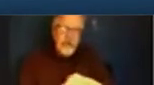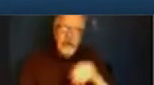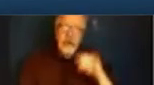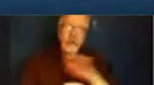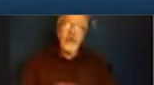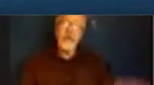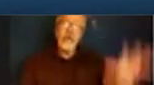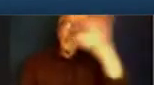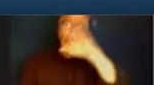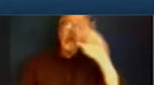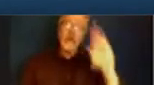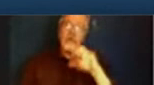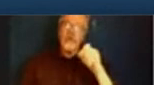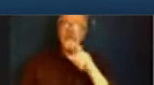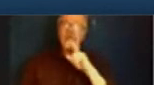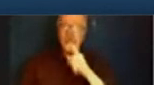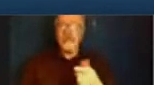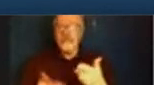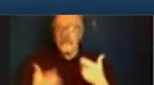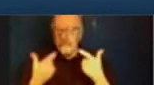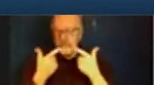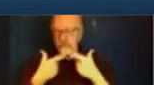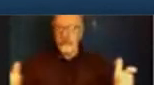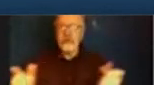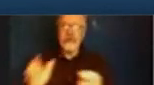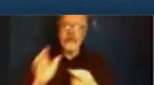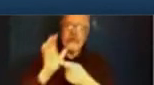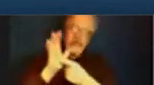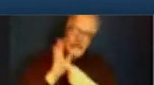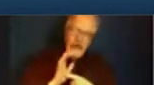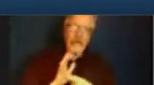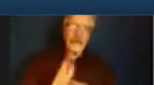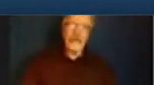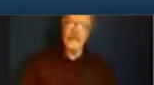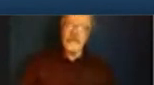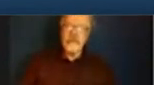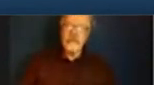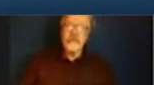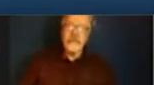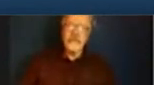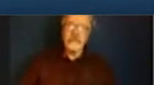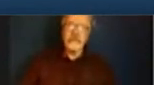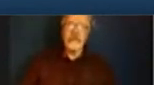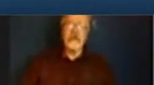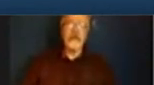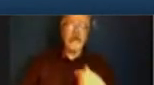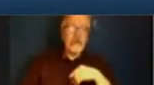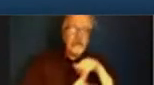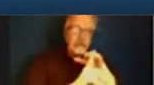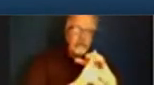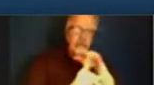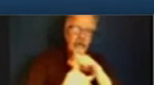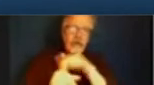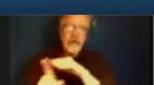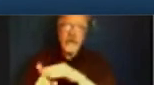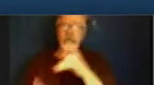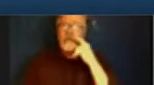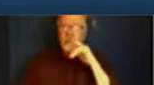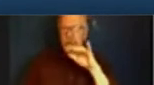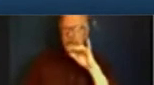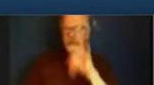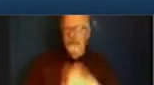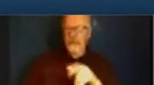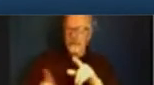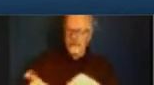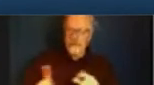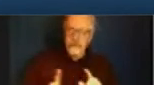tests. What I do also want to remind people on the distribution to